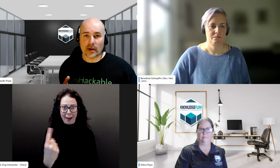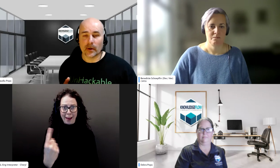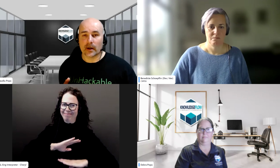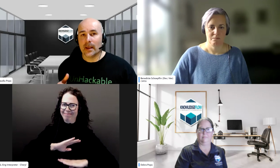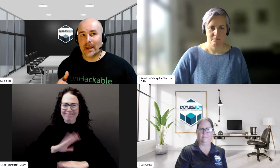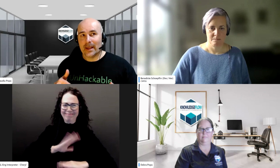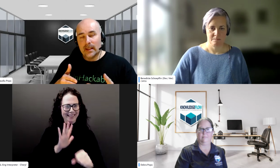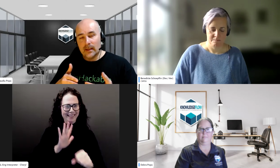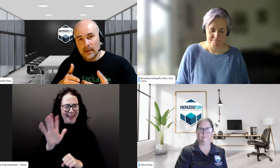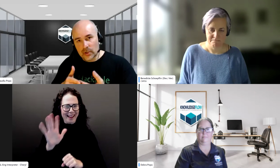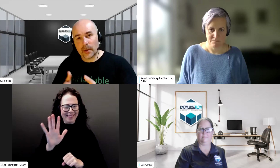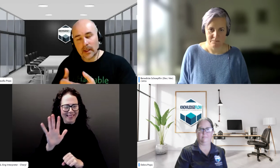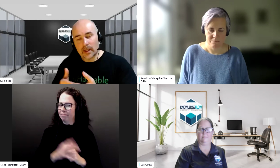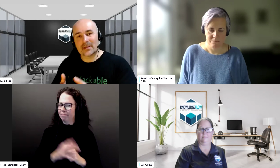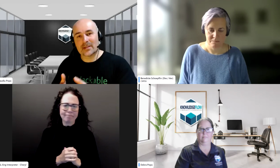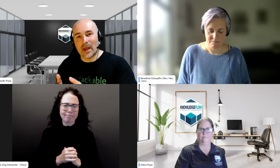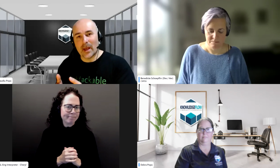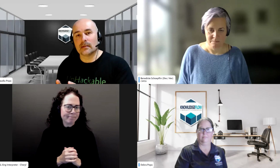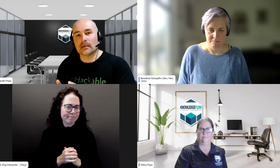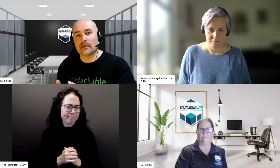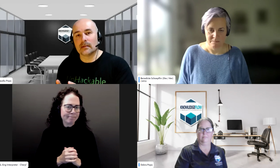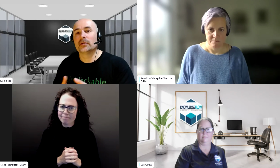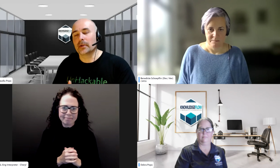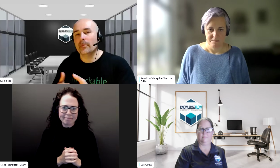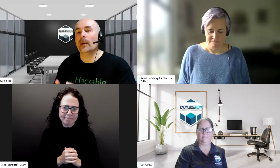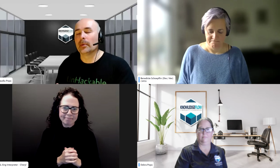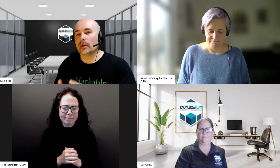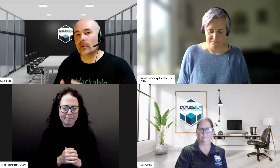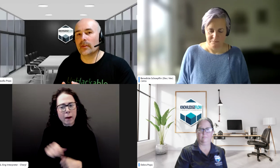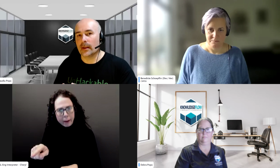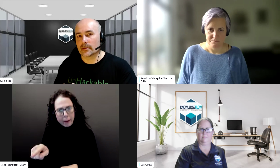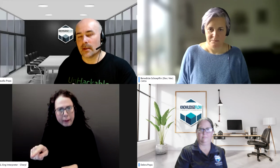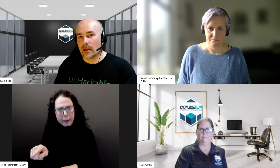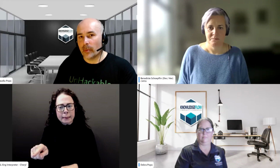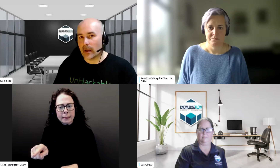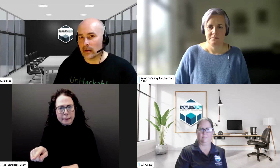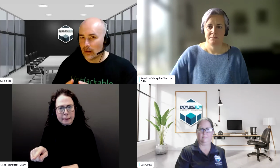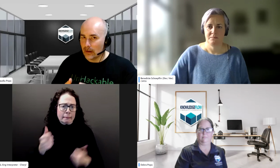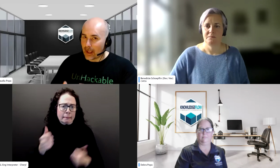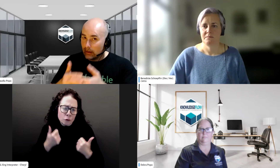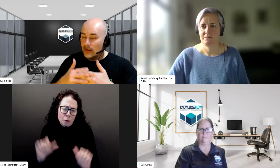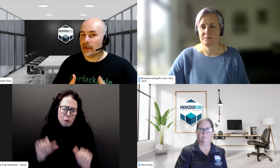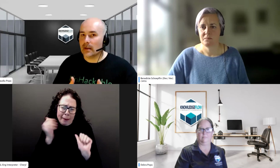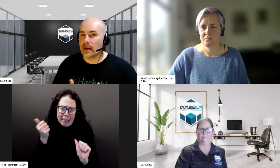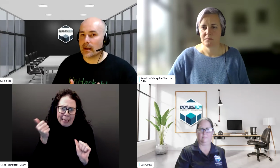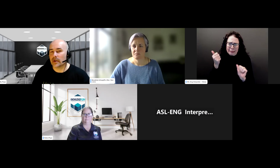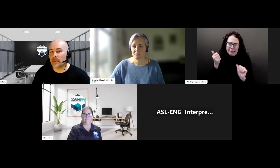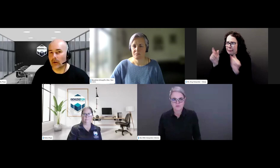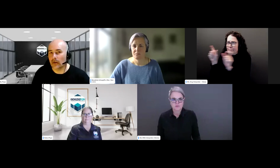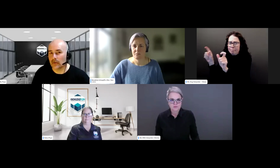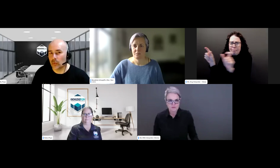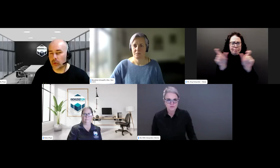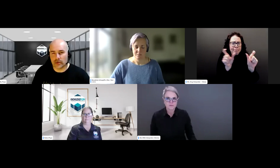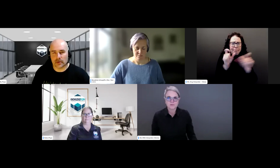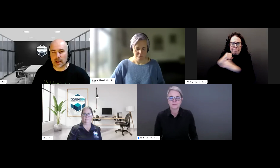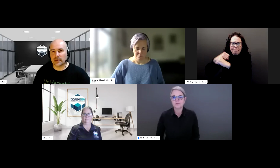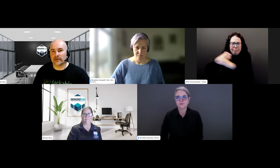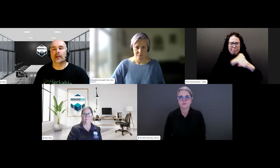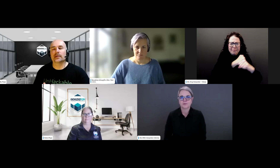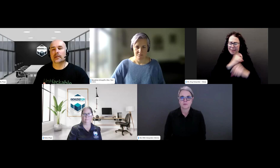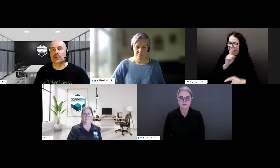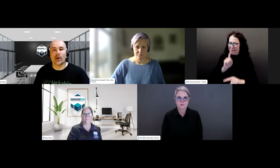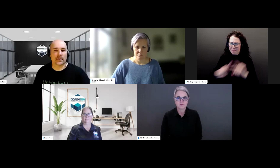software is doing its best to keep up with things. But again, thinking like a criminal, would you create